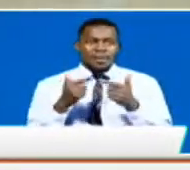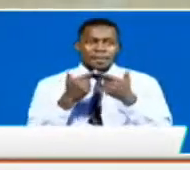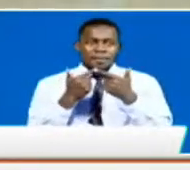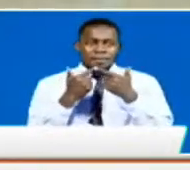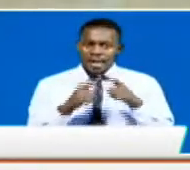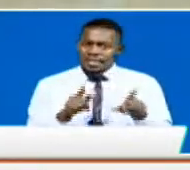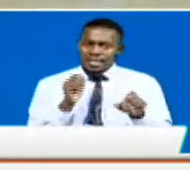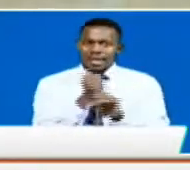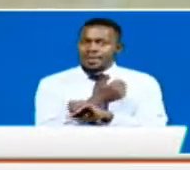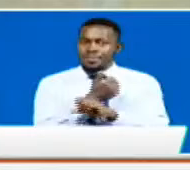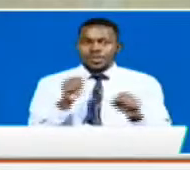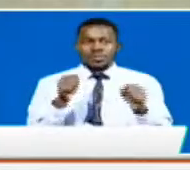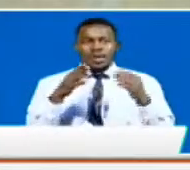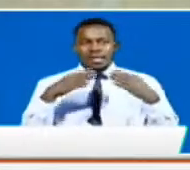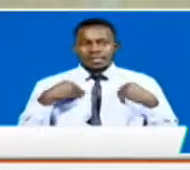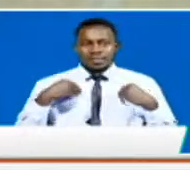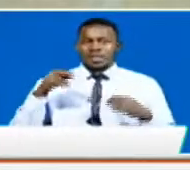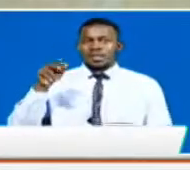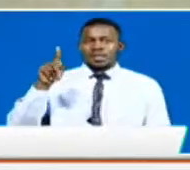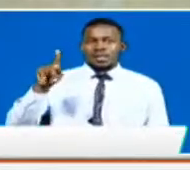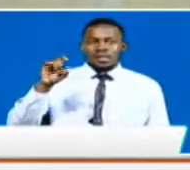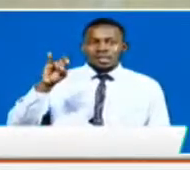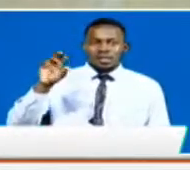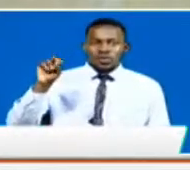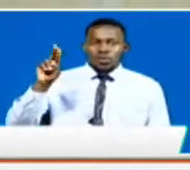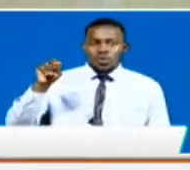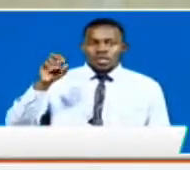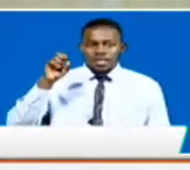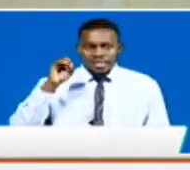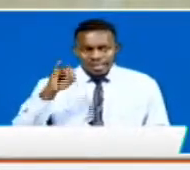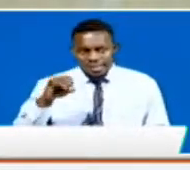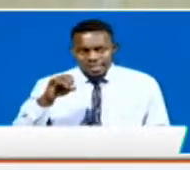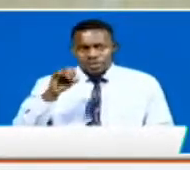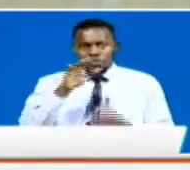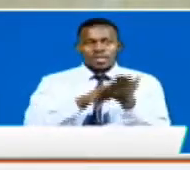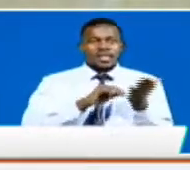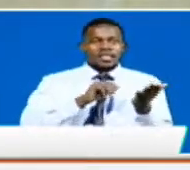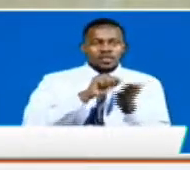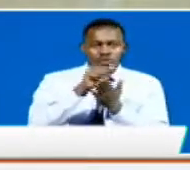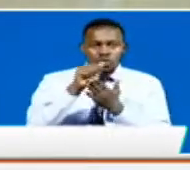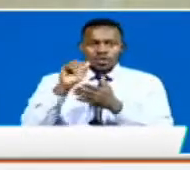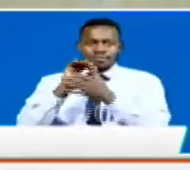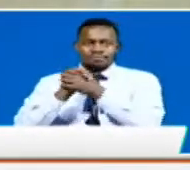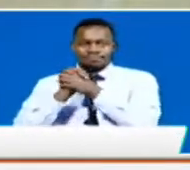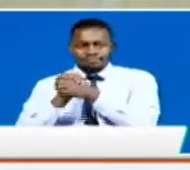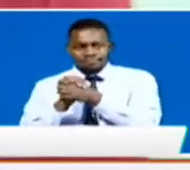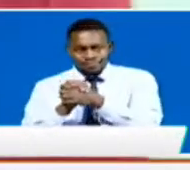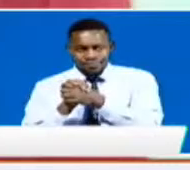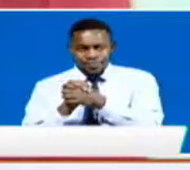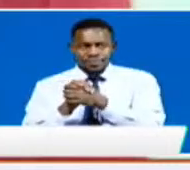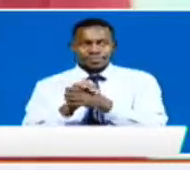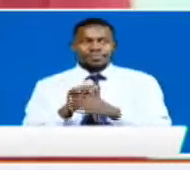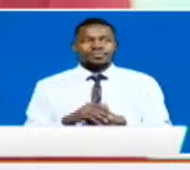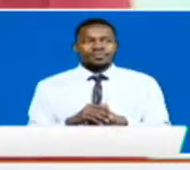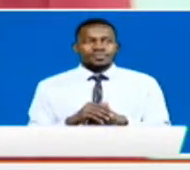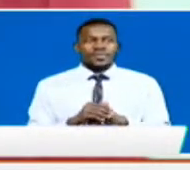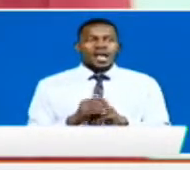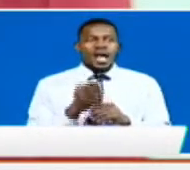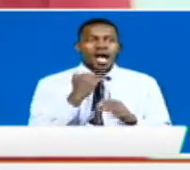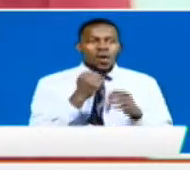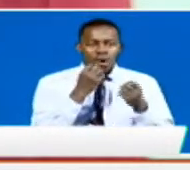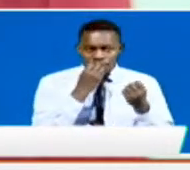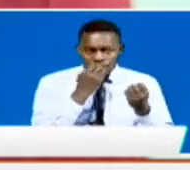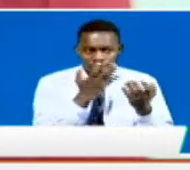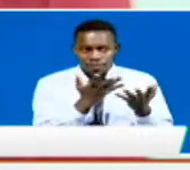not allow Kioni to run away with our party using the name of anybody, including the former president. I want to tell you, the